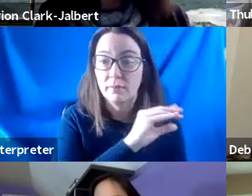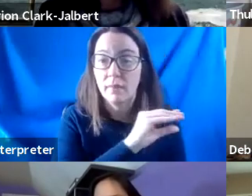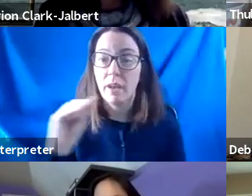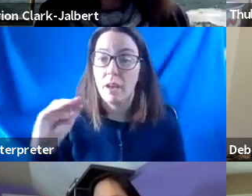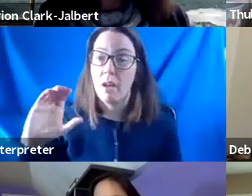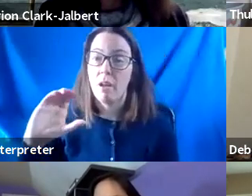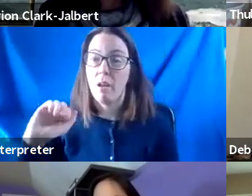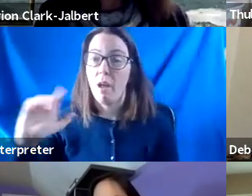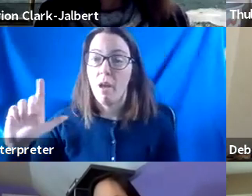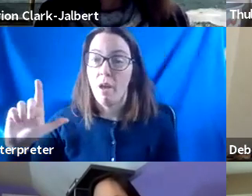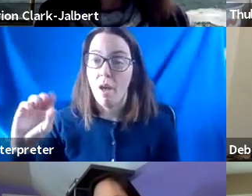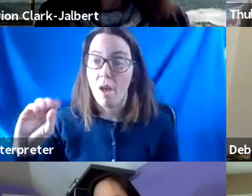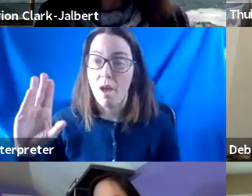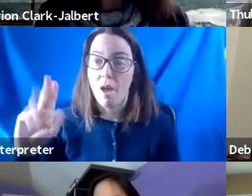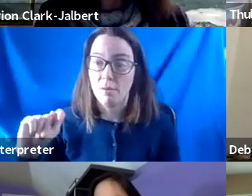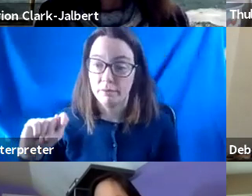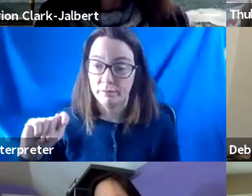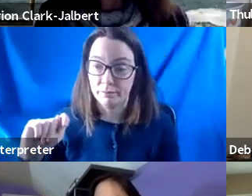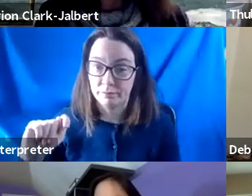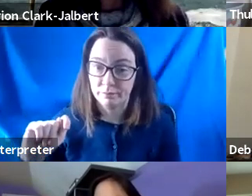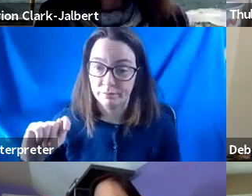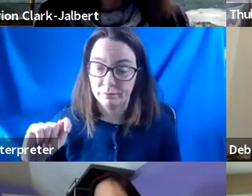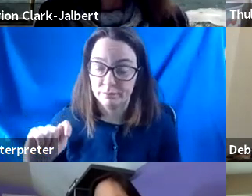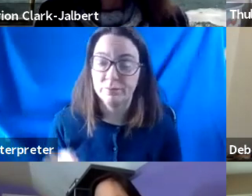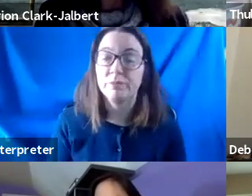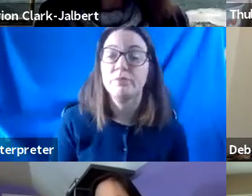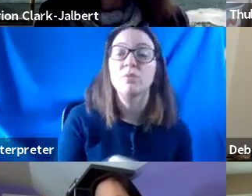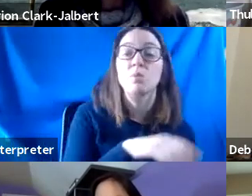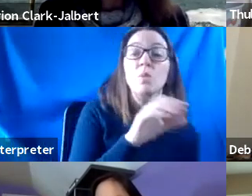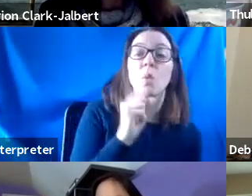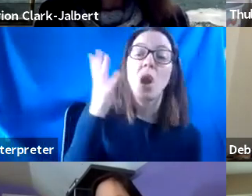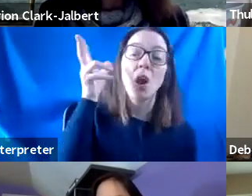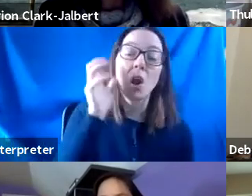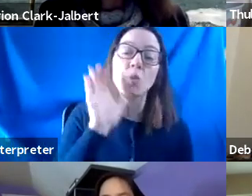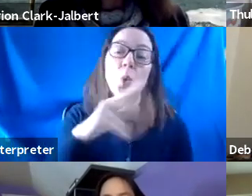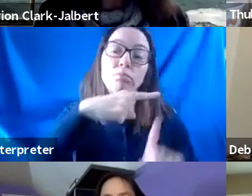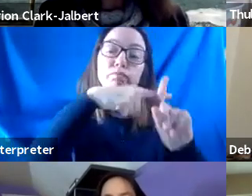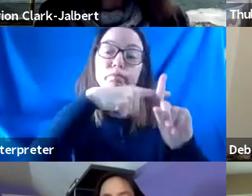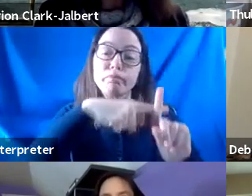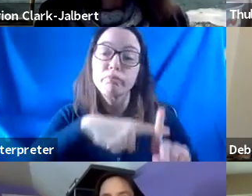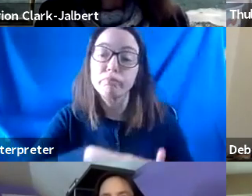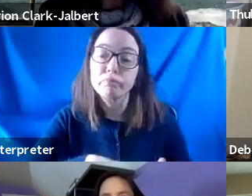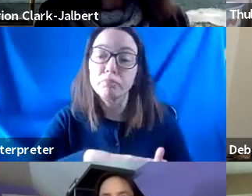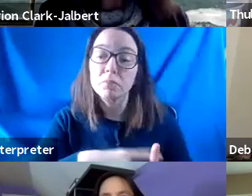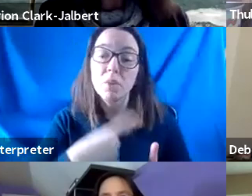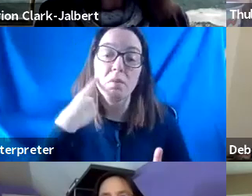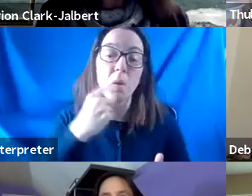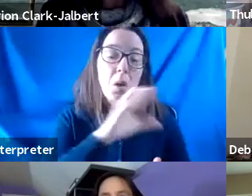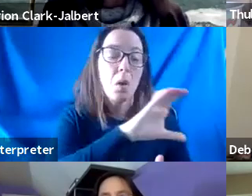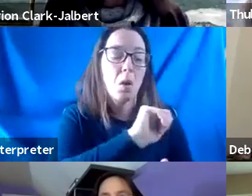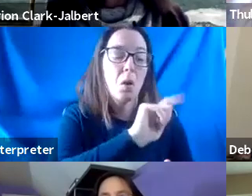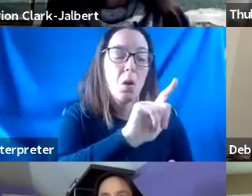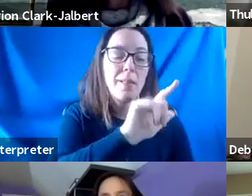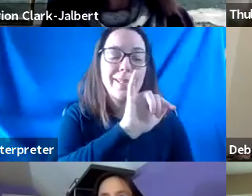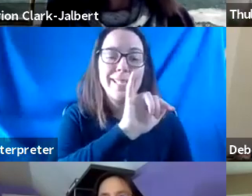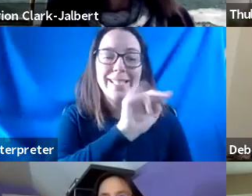thoughts about what you think the pros are first of calling in. So just starting with, people can all unmute yourselves now. If you could just